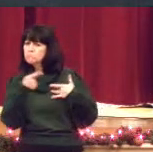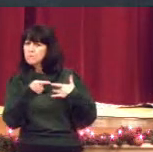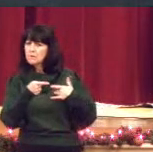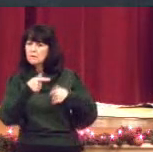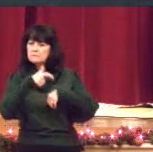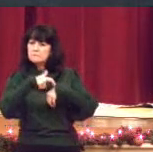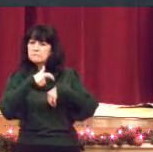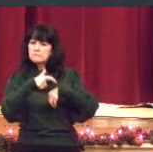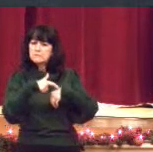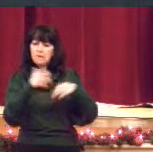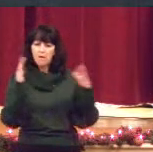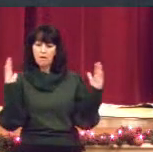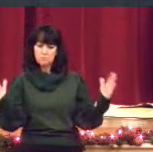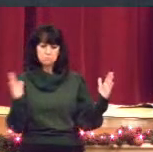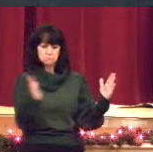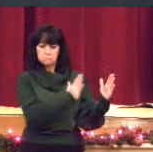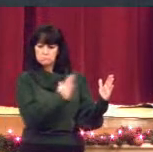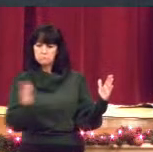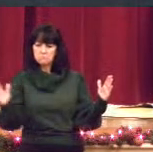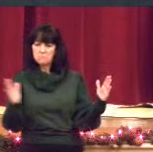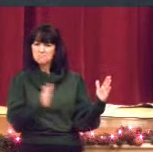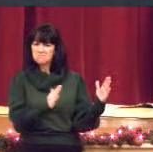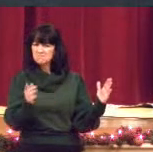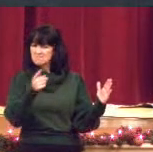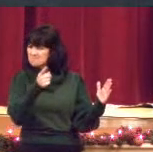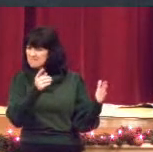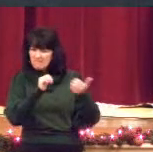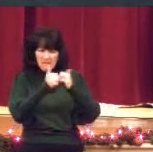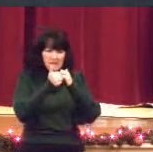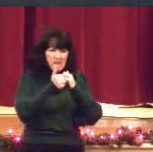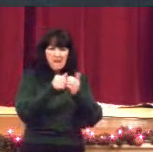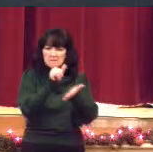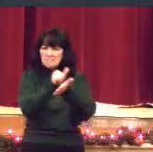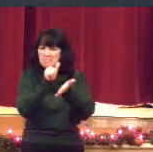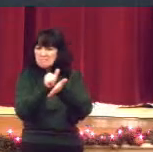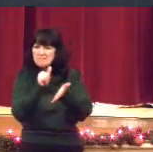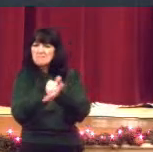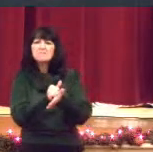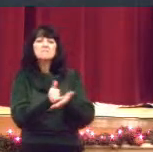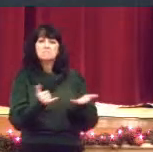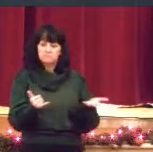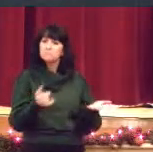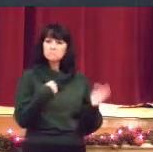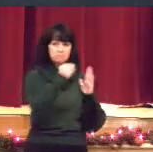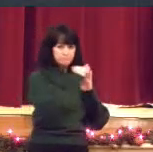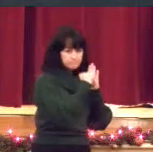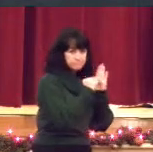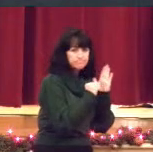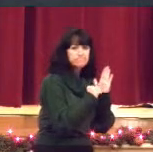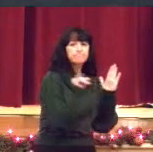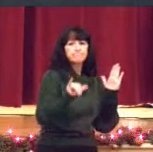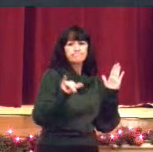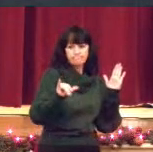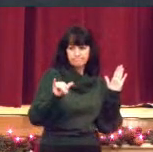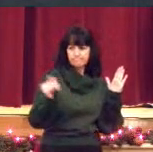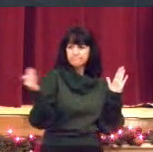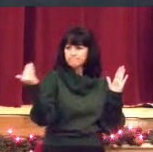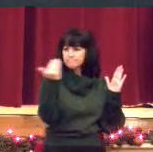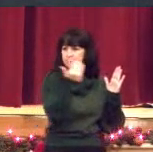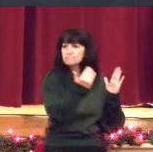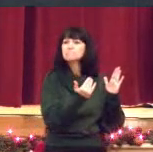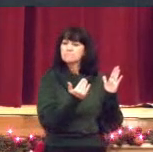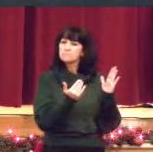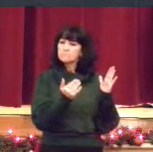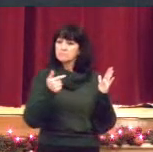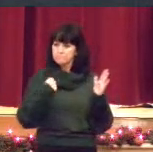morning via email to go back and forth about talking about how can we frame that so folks are more comfortable. So we've been going around having these